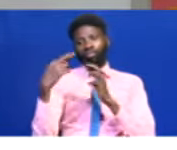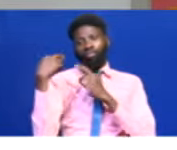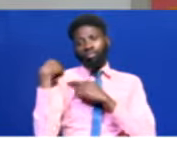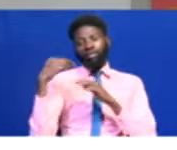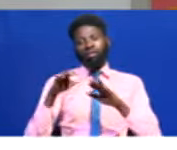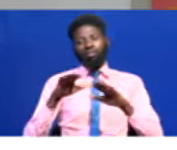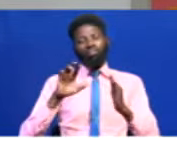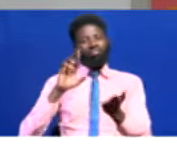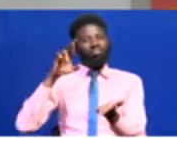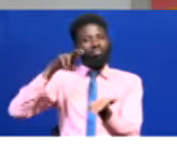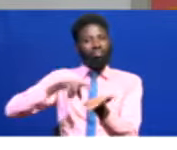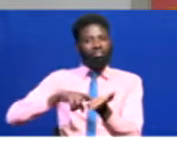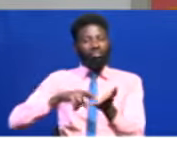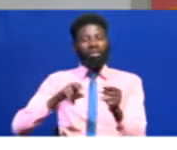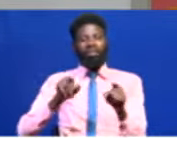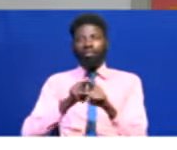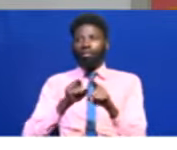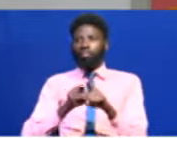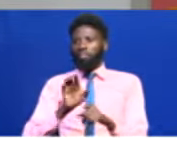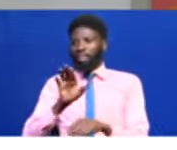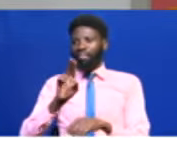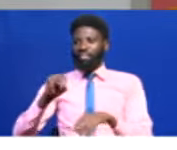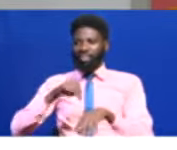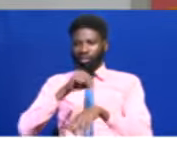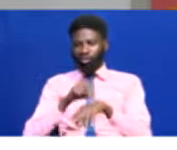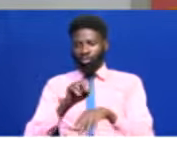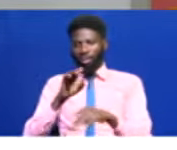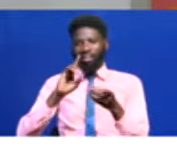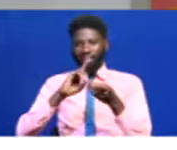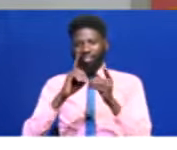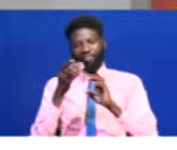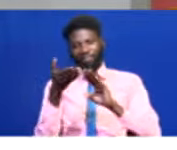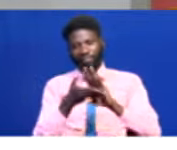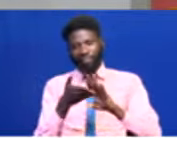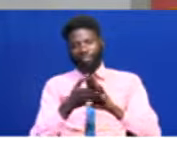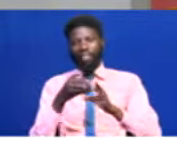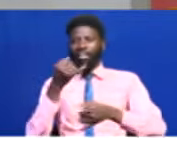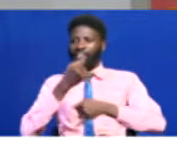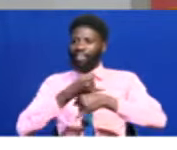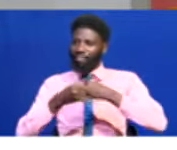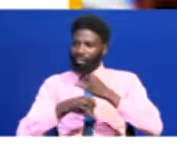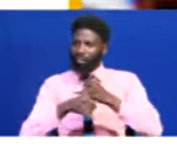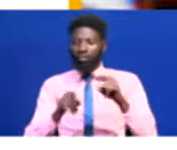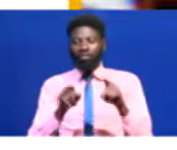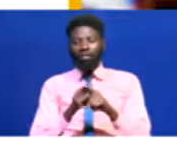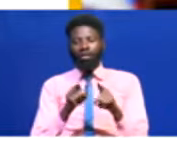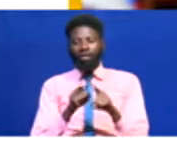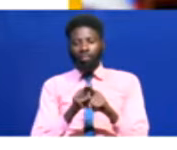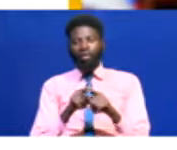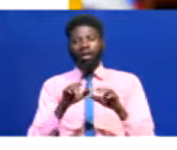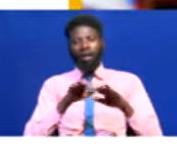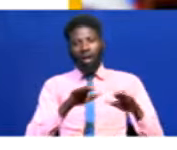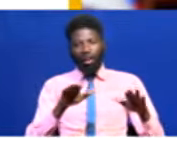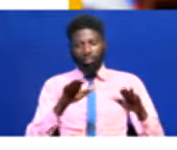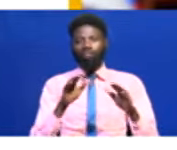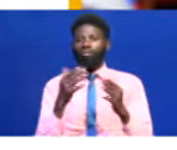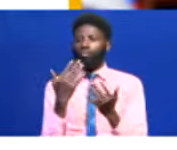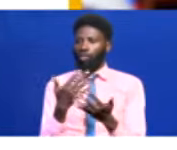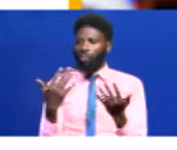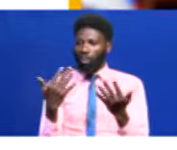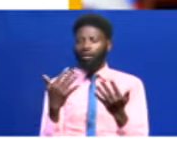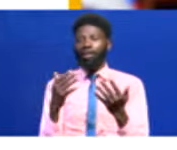land registration, national geospatial data, infrastructure, land and property valuation services, as well as